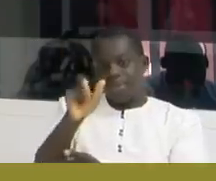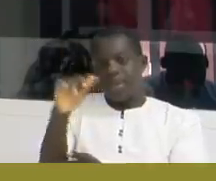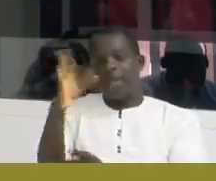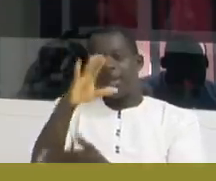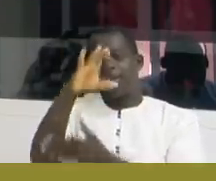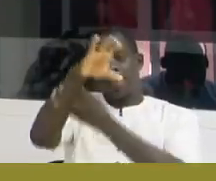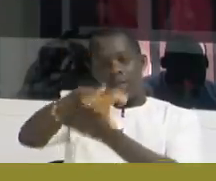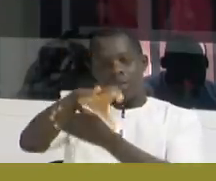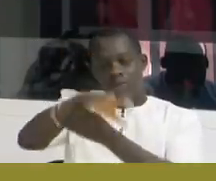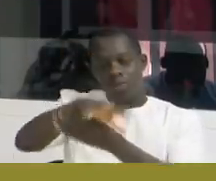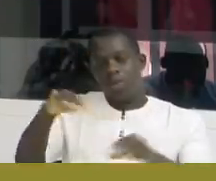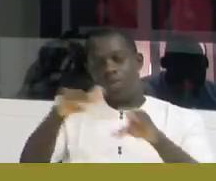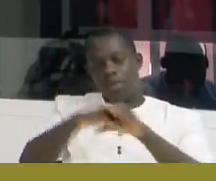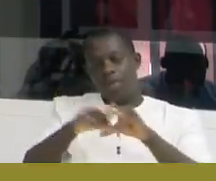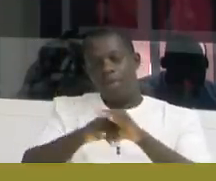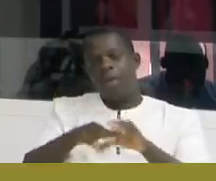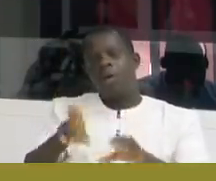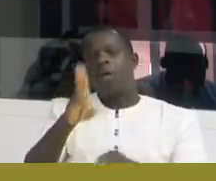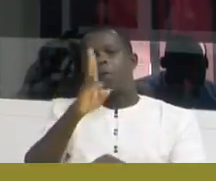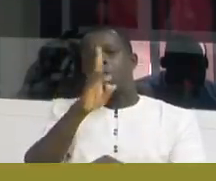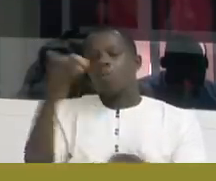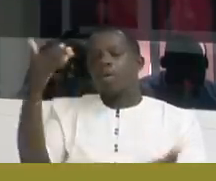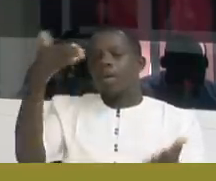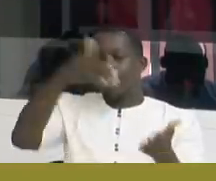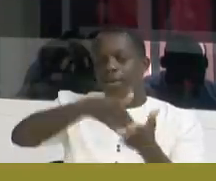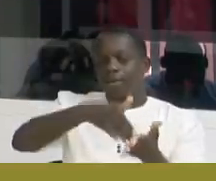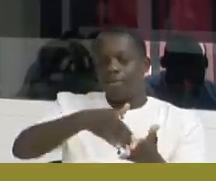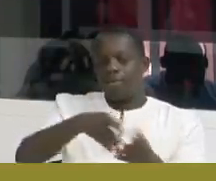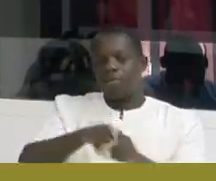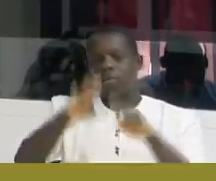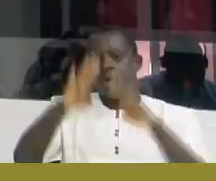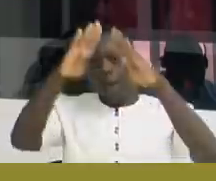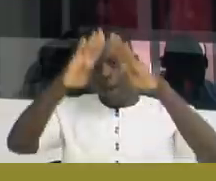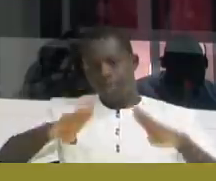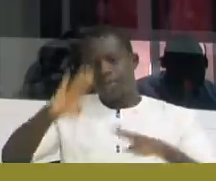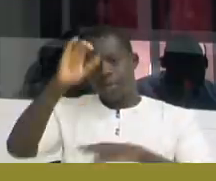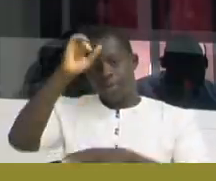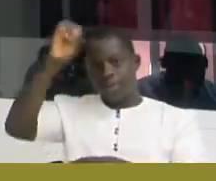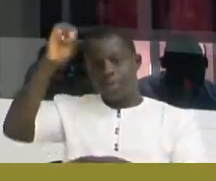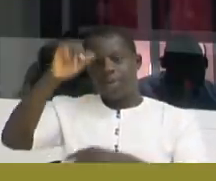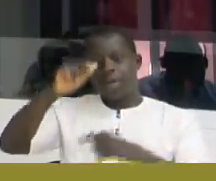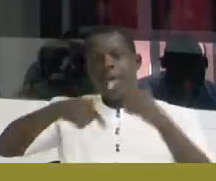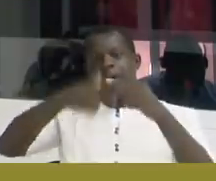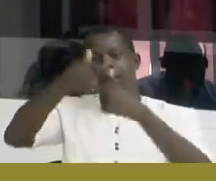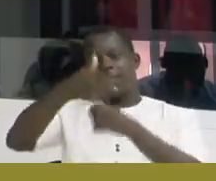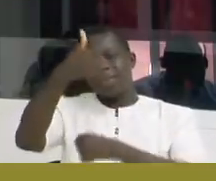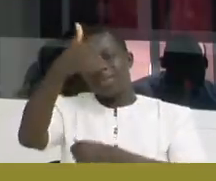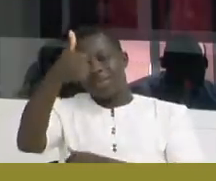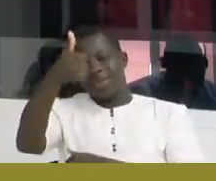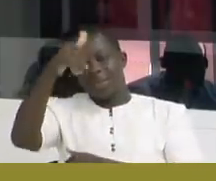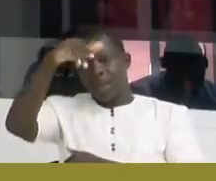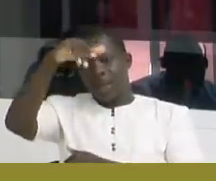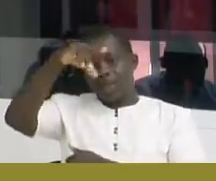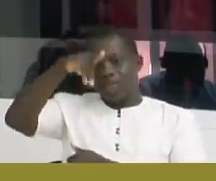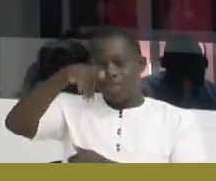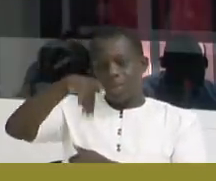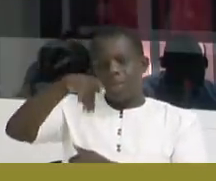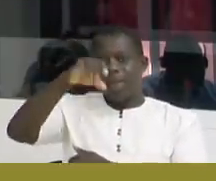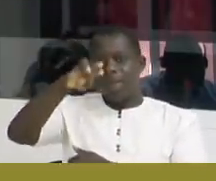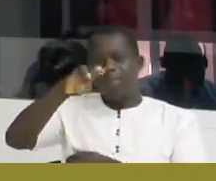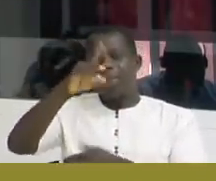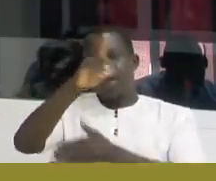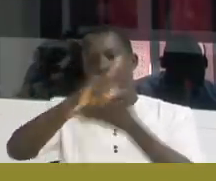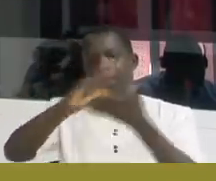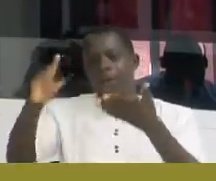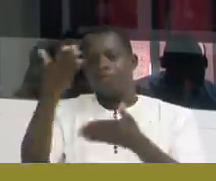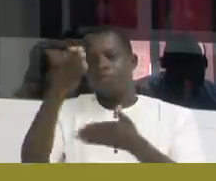member who came to State House after 6 p.m., apart from Edward